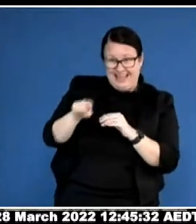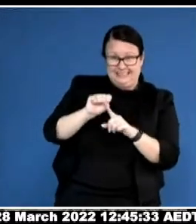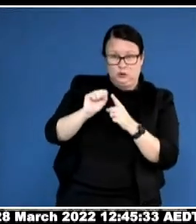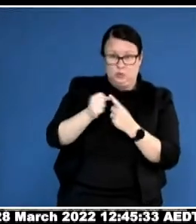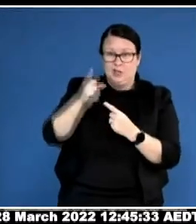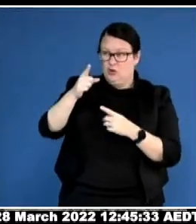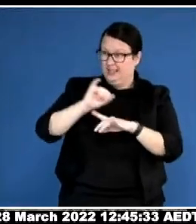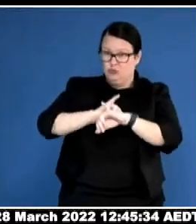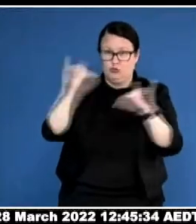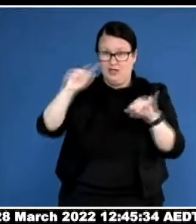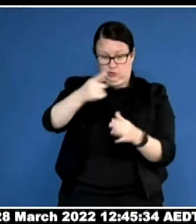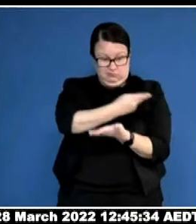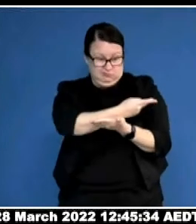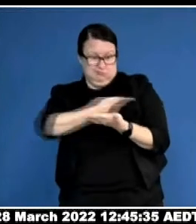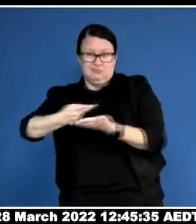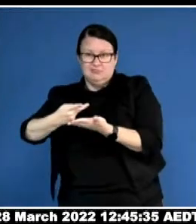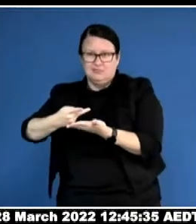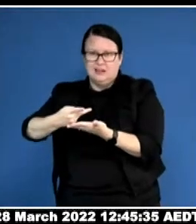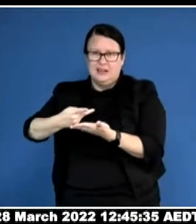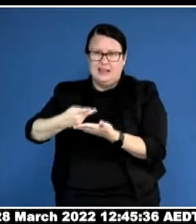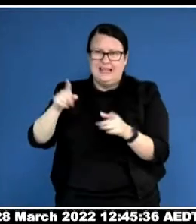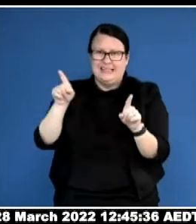crisis. But at the same time, you're seeing